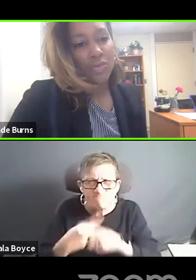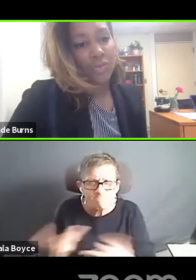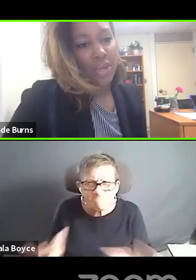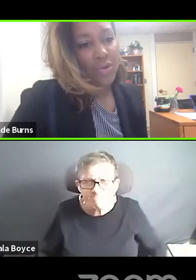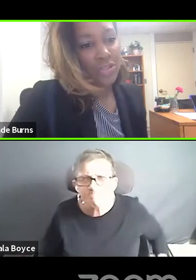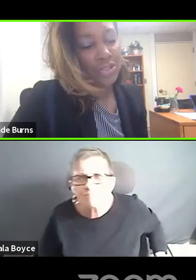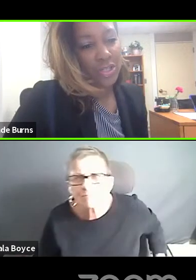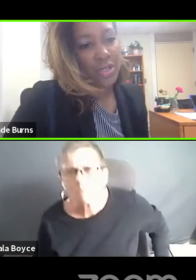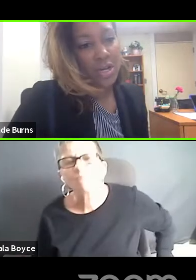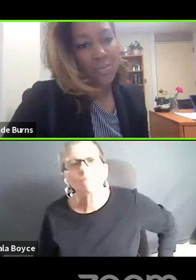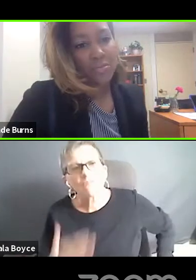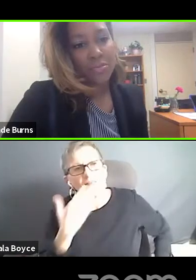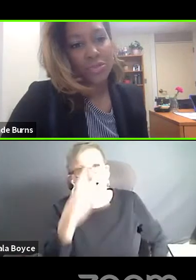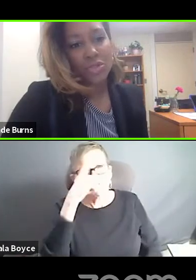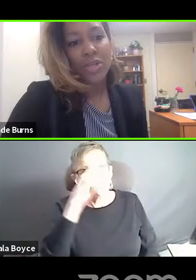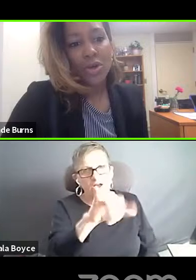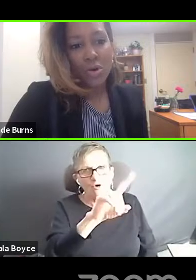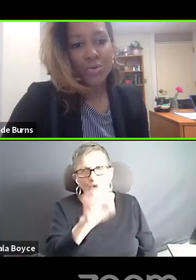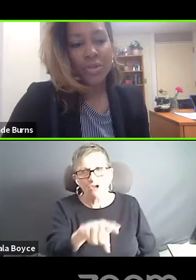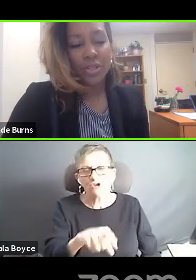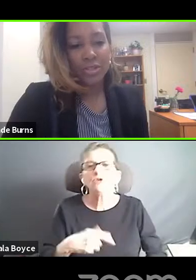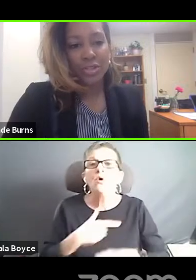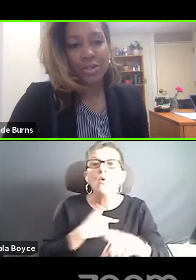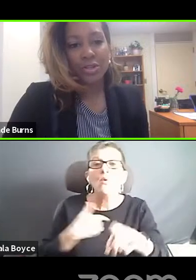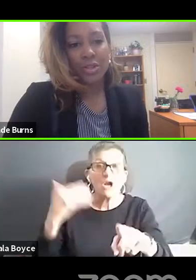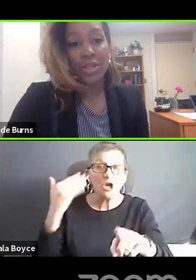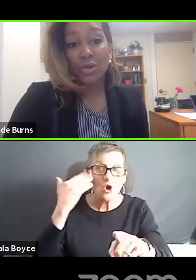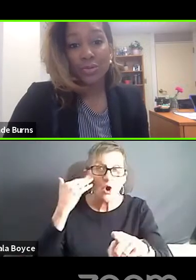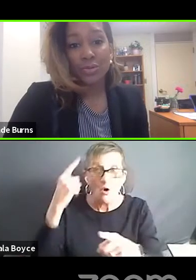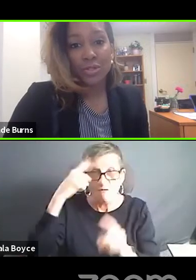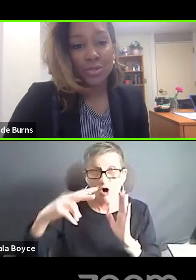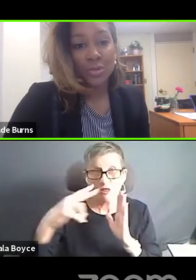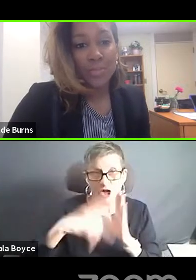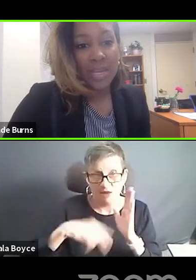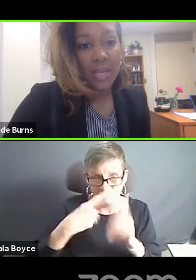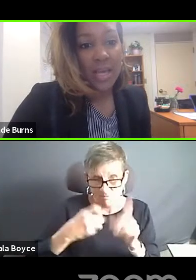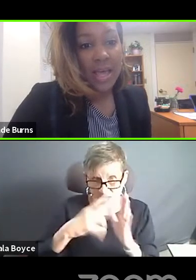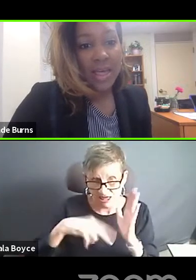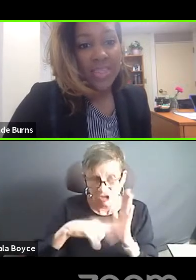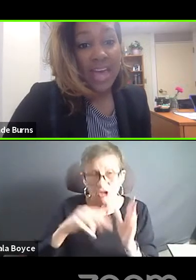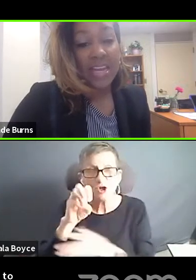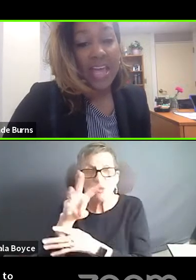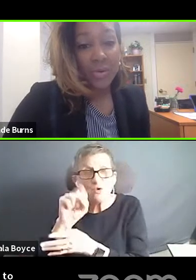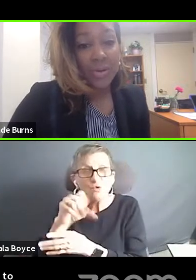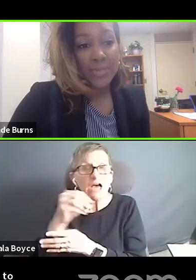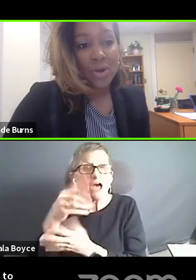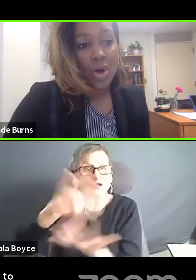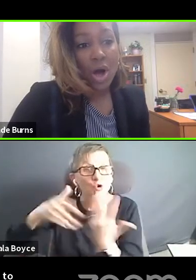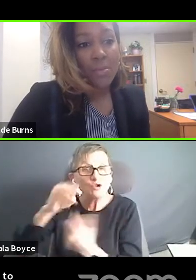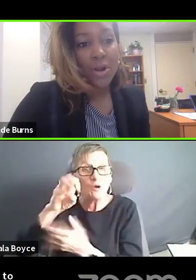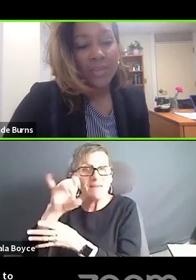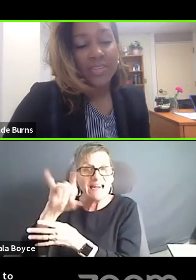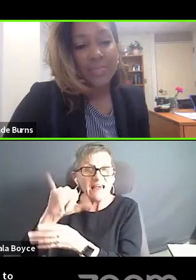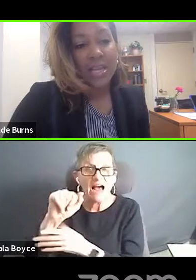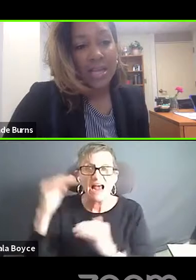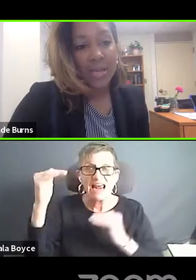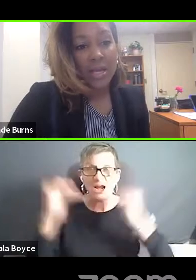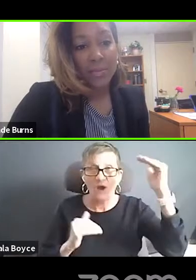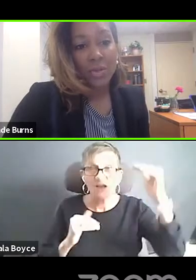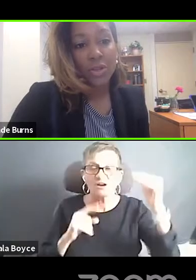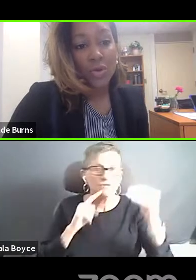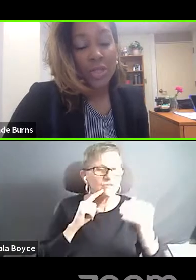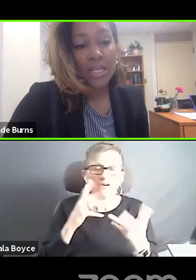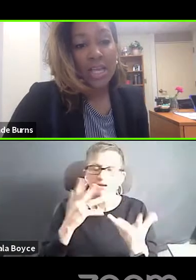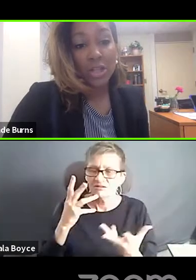Thank you for that question. So we know through the literature, the news, and social media that inequity has been a hallmark of this